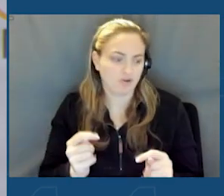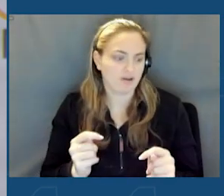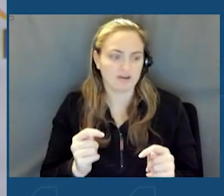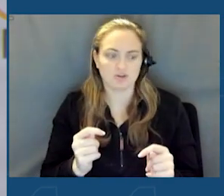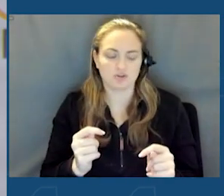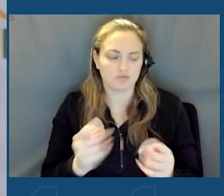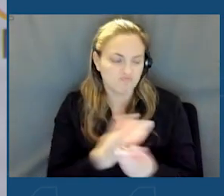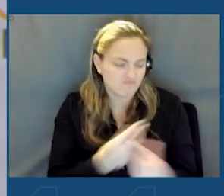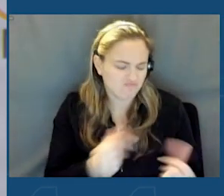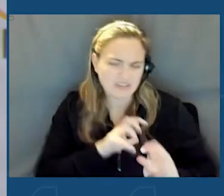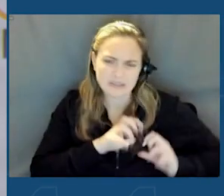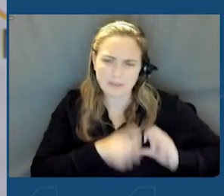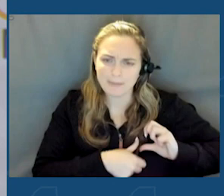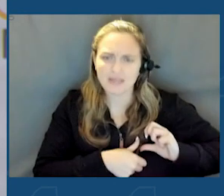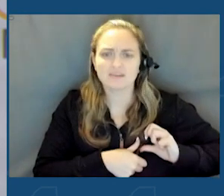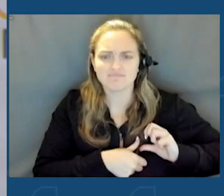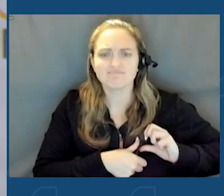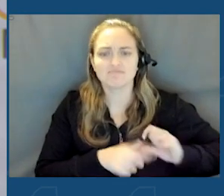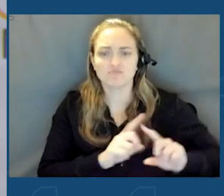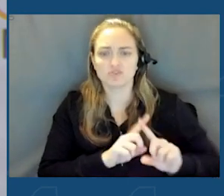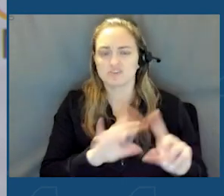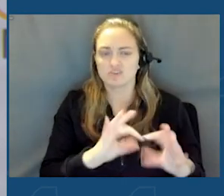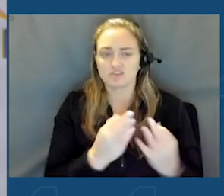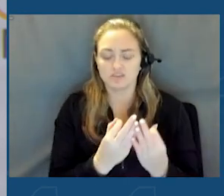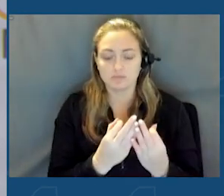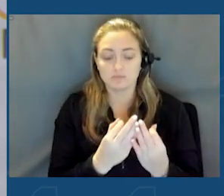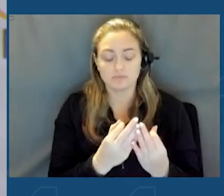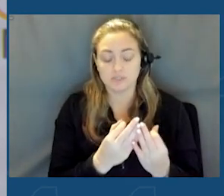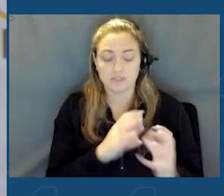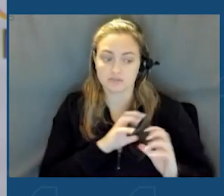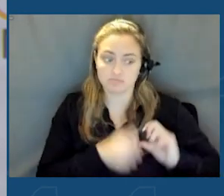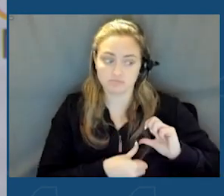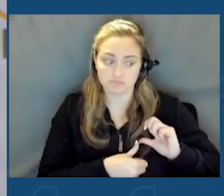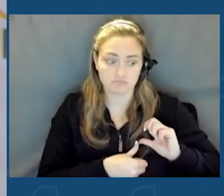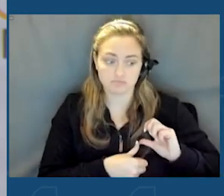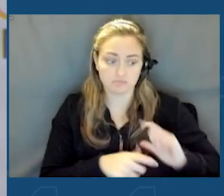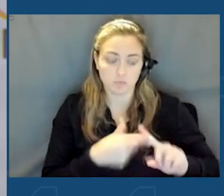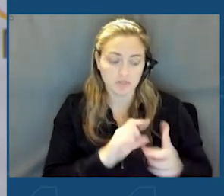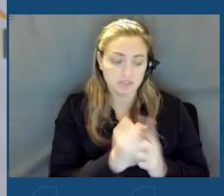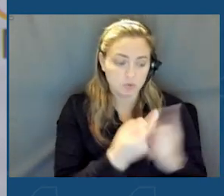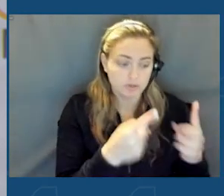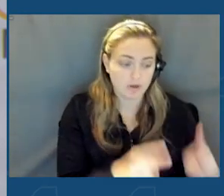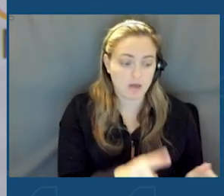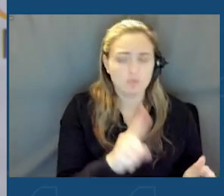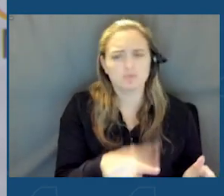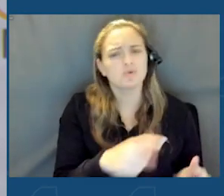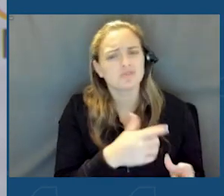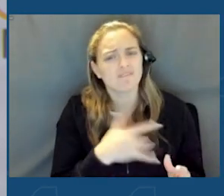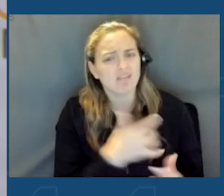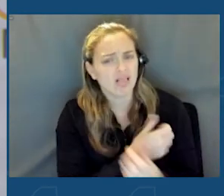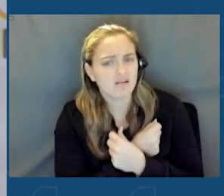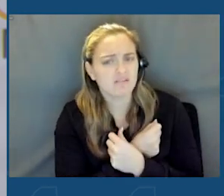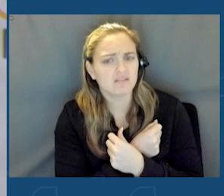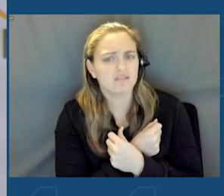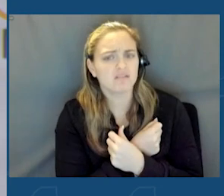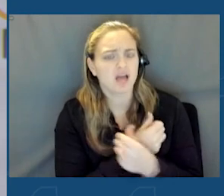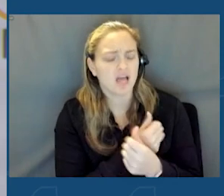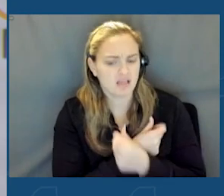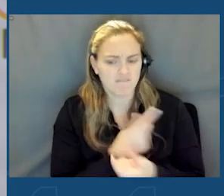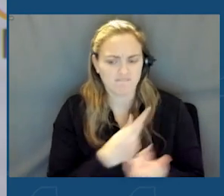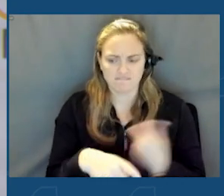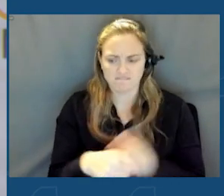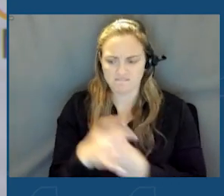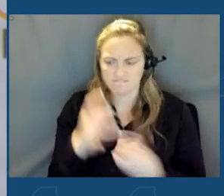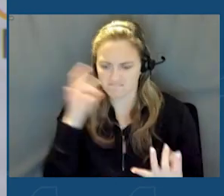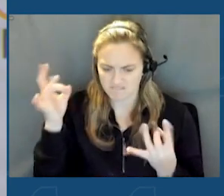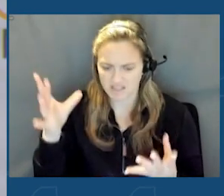in families. It's heartbreaking when there's a situation where there's supposed to be love, and love is replaced by violence. And it's very hard